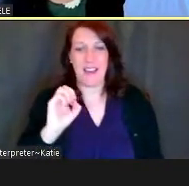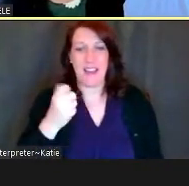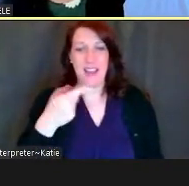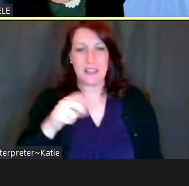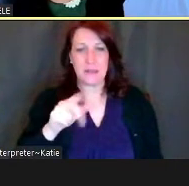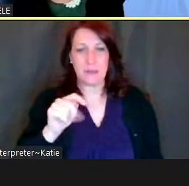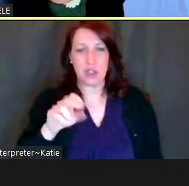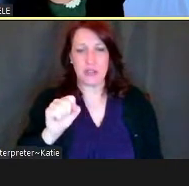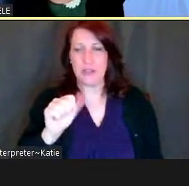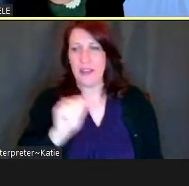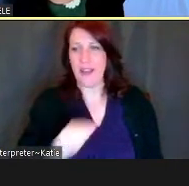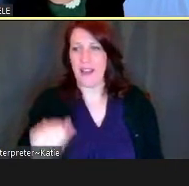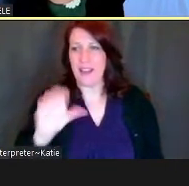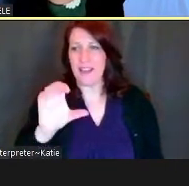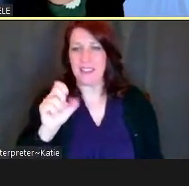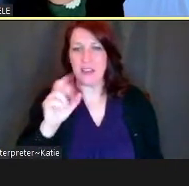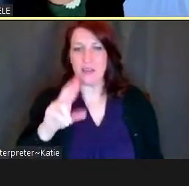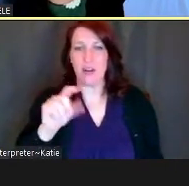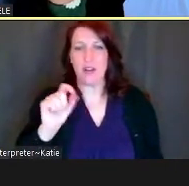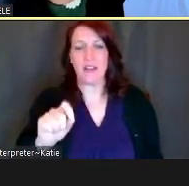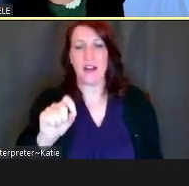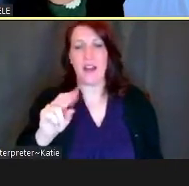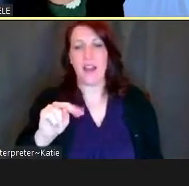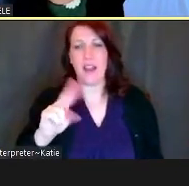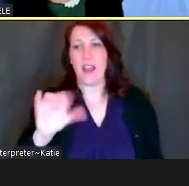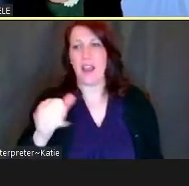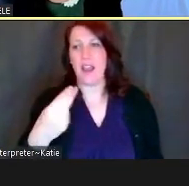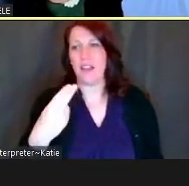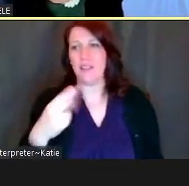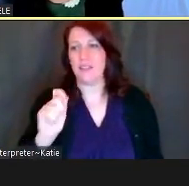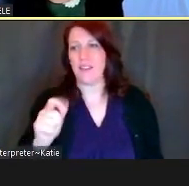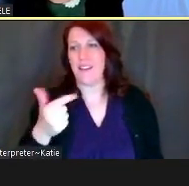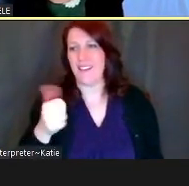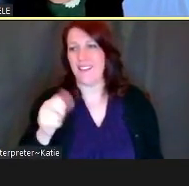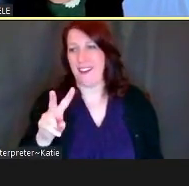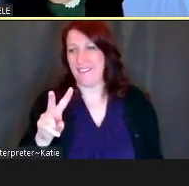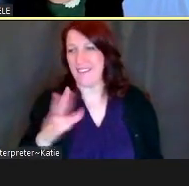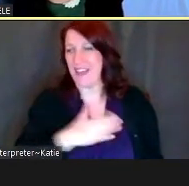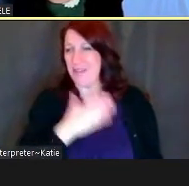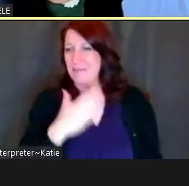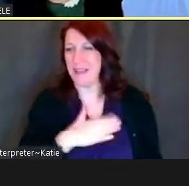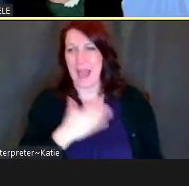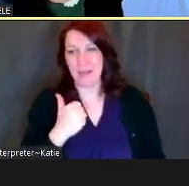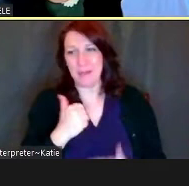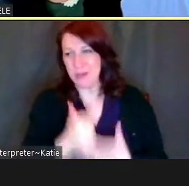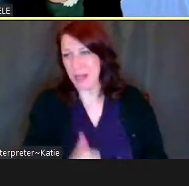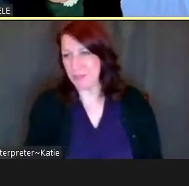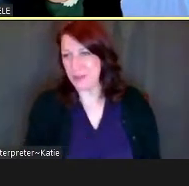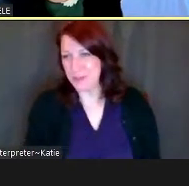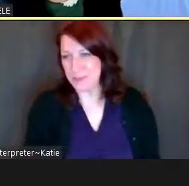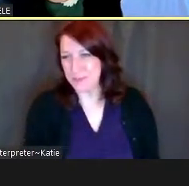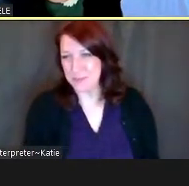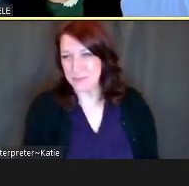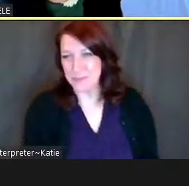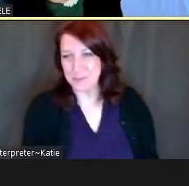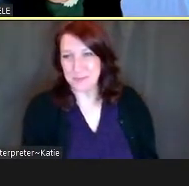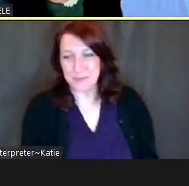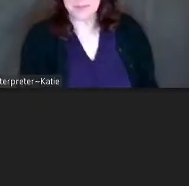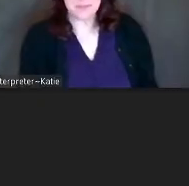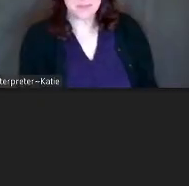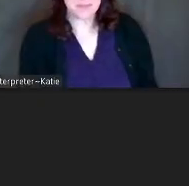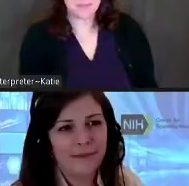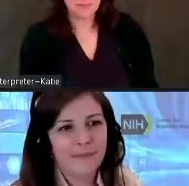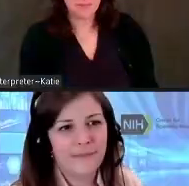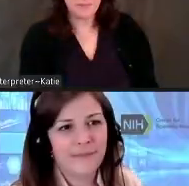askexperts@csr.nih.gov, and we'll be more than happy to help you. And